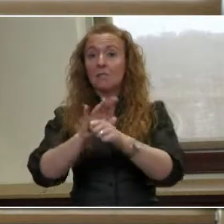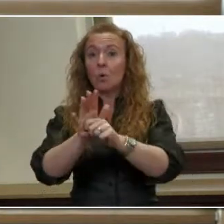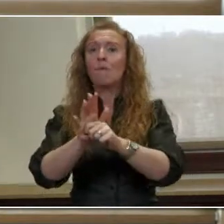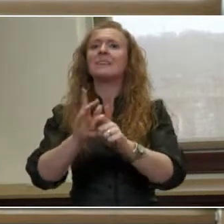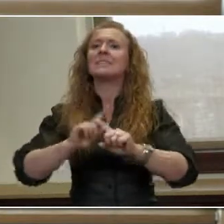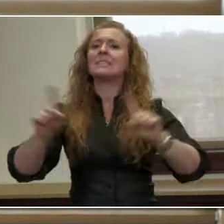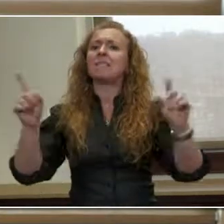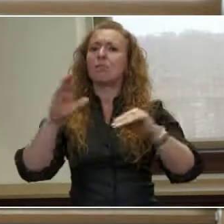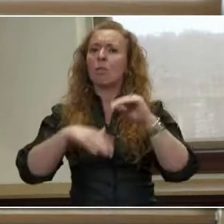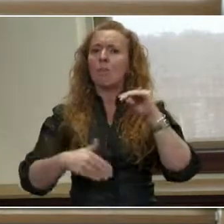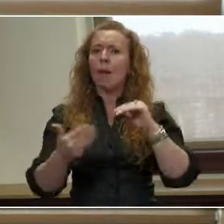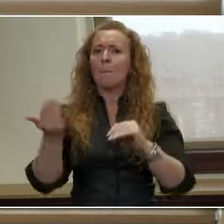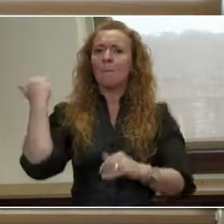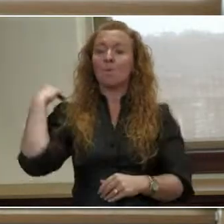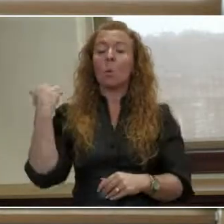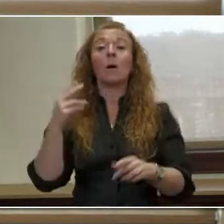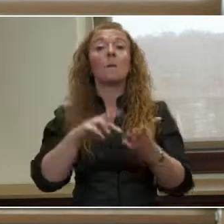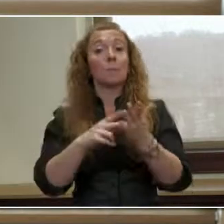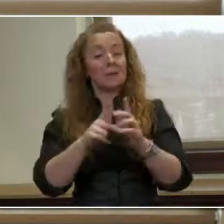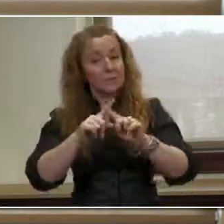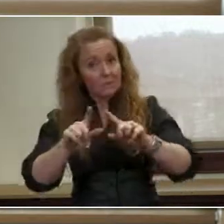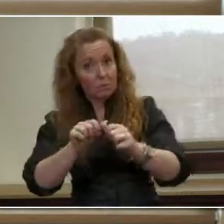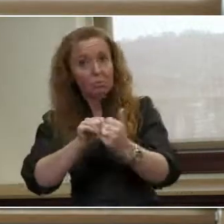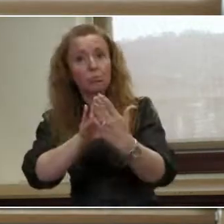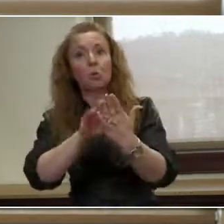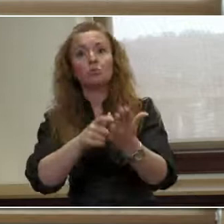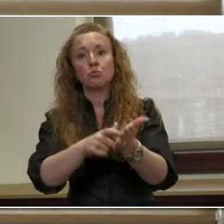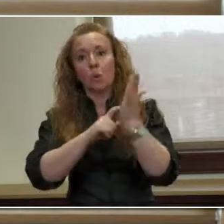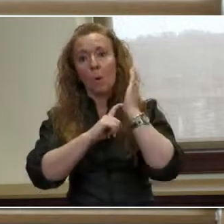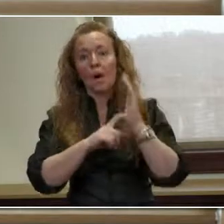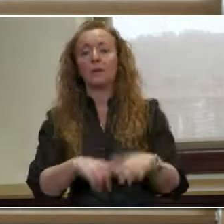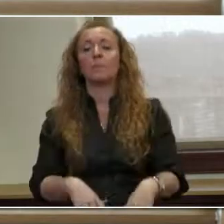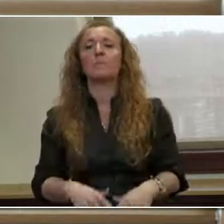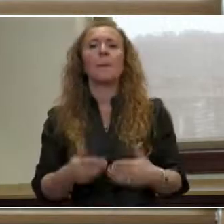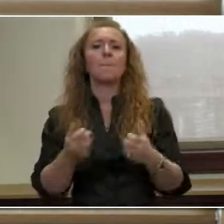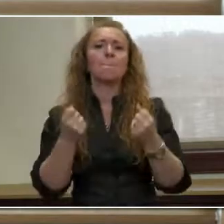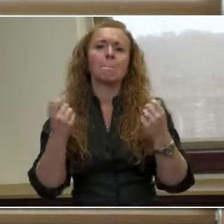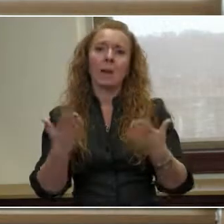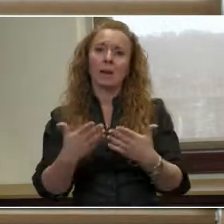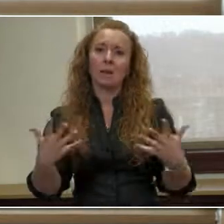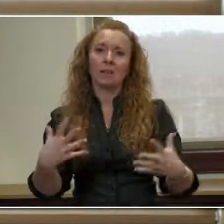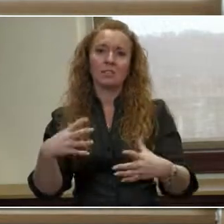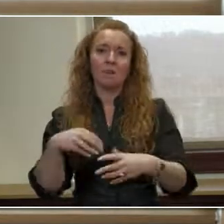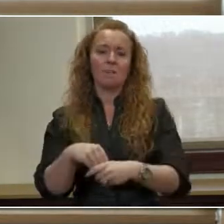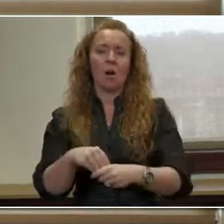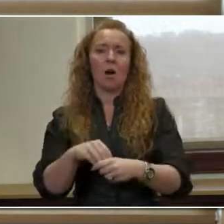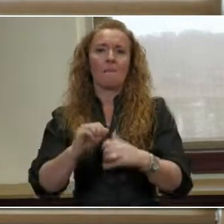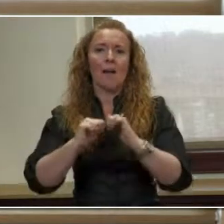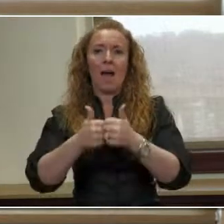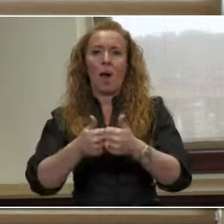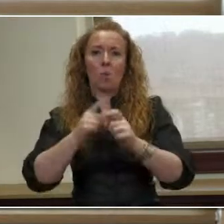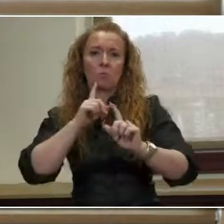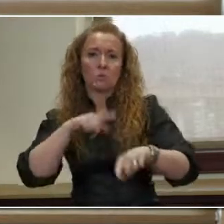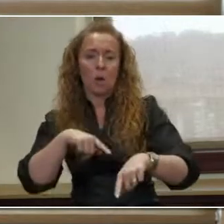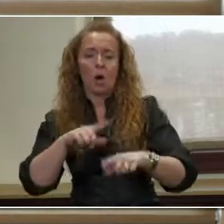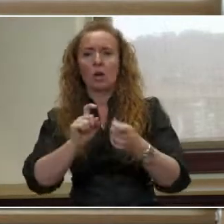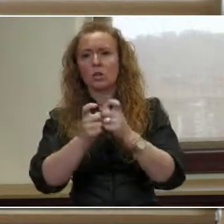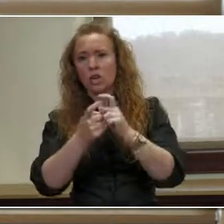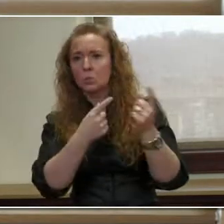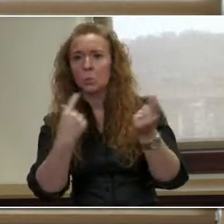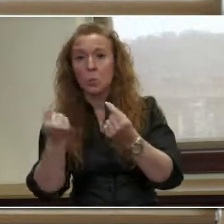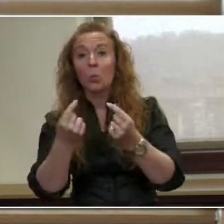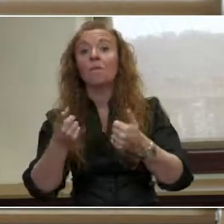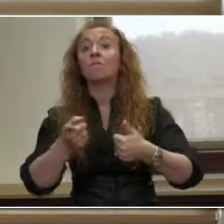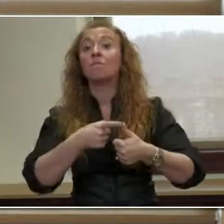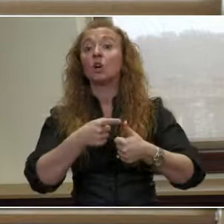ones, and as such, it requires a different approach. Many factors contribute to the change in response. First,